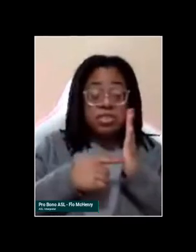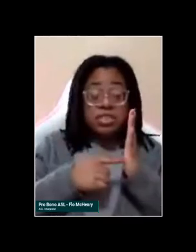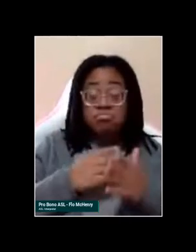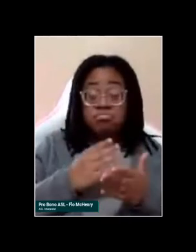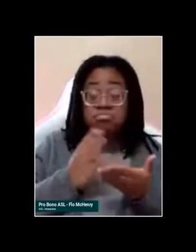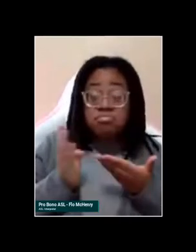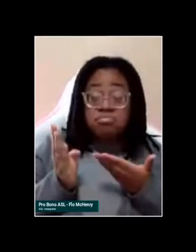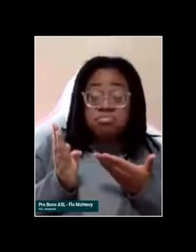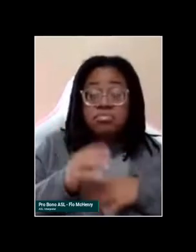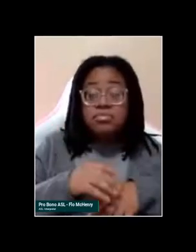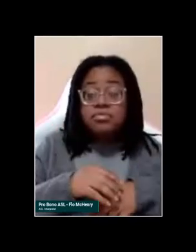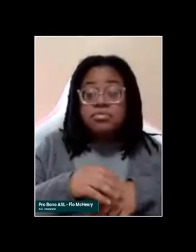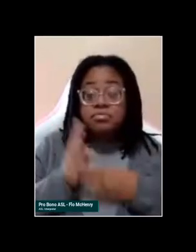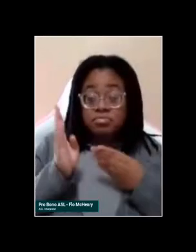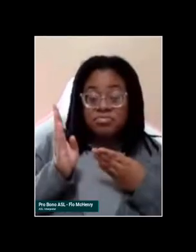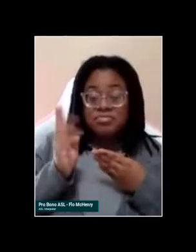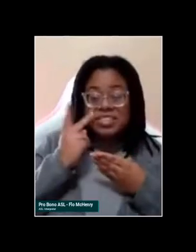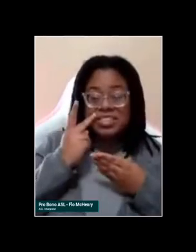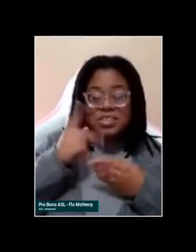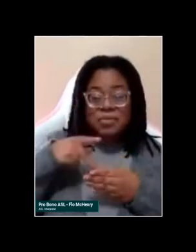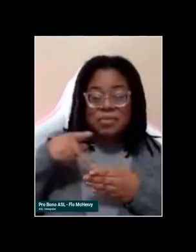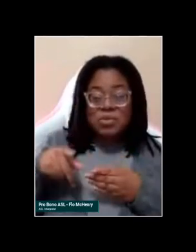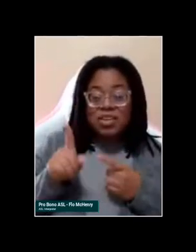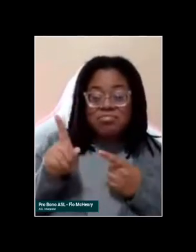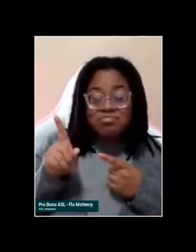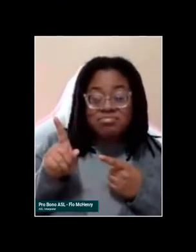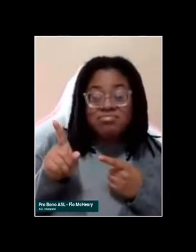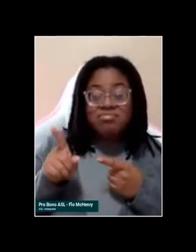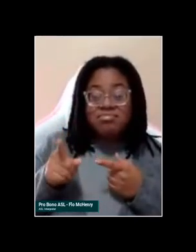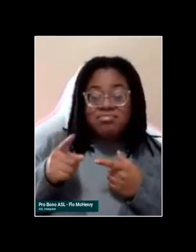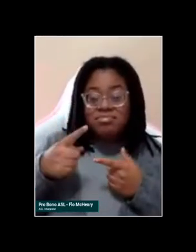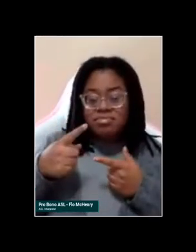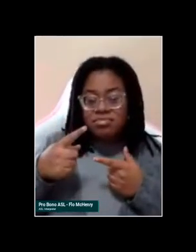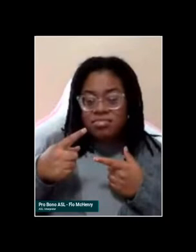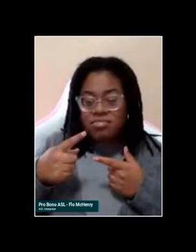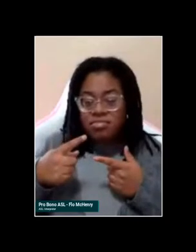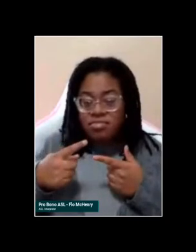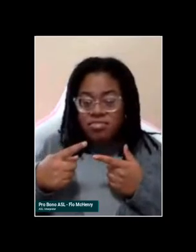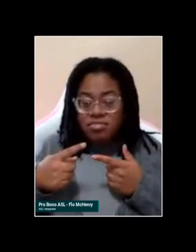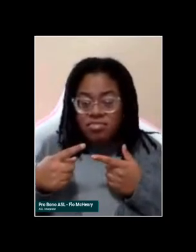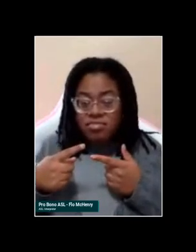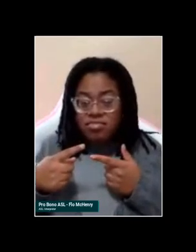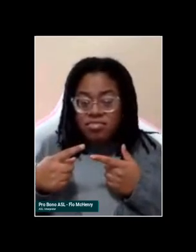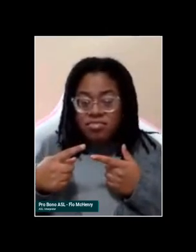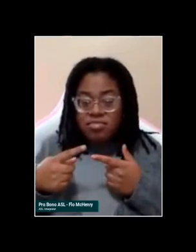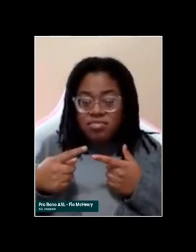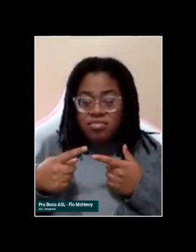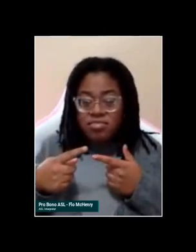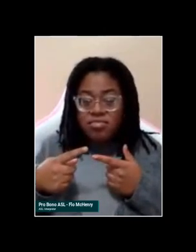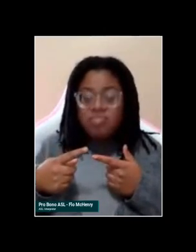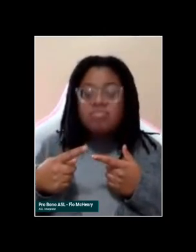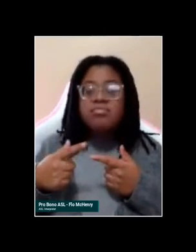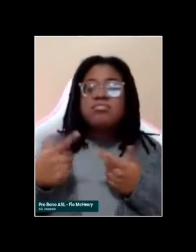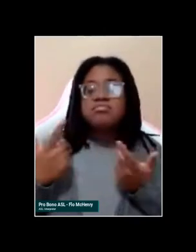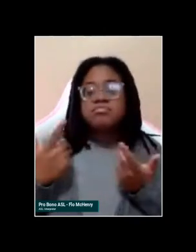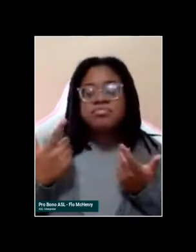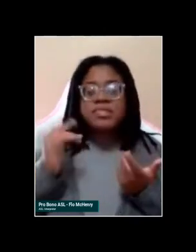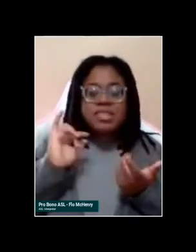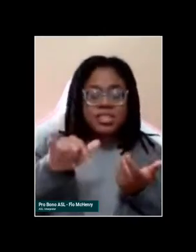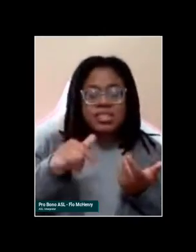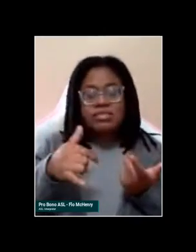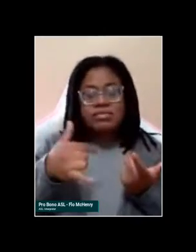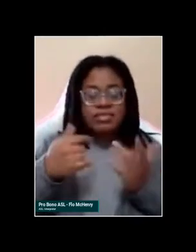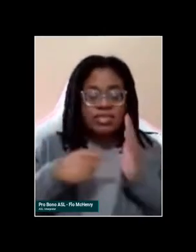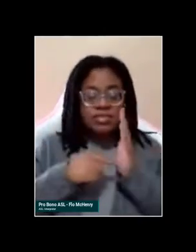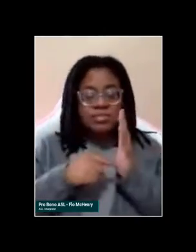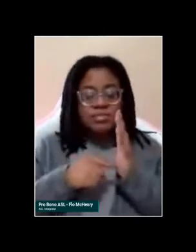skiing, cross-country skiing, snowshoeing, or snowmobiling. With increased temperatures and later snowfall, kind of like in that